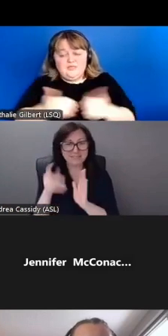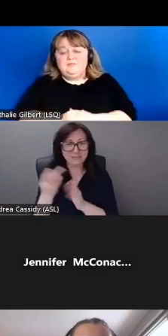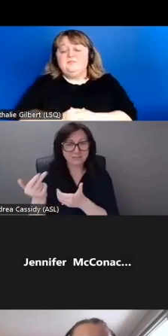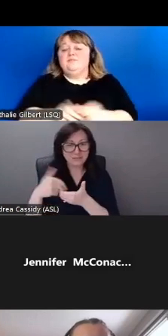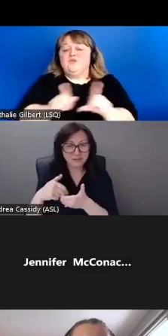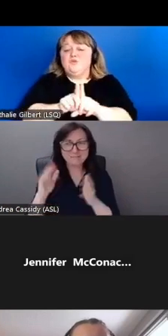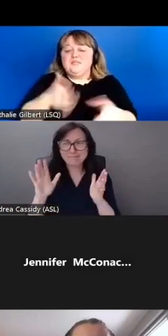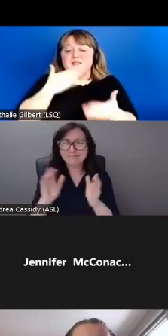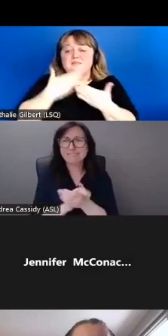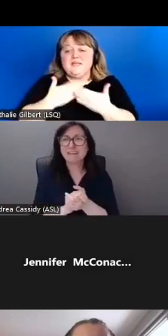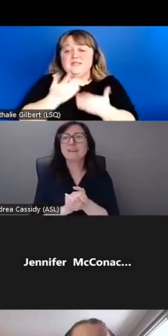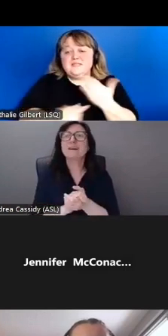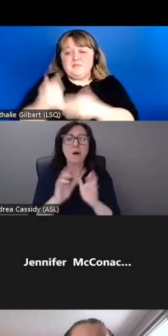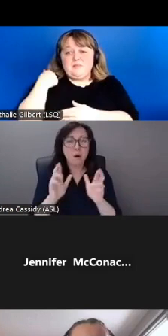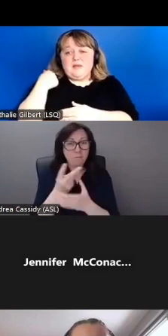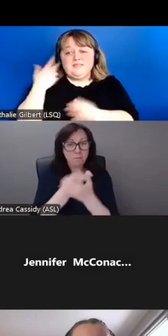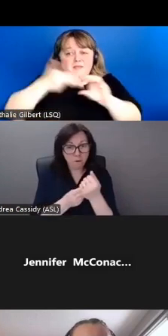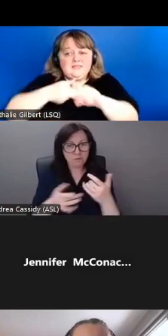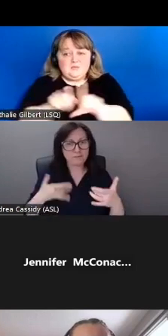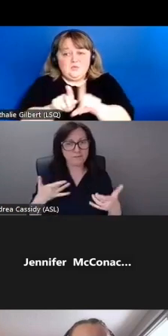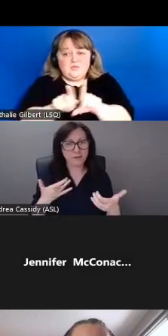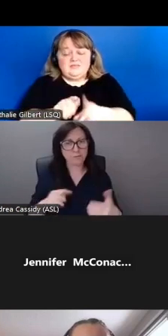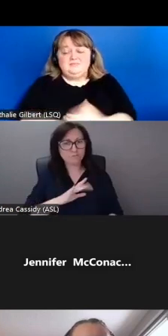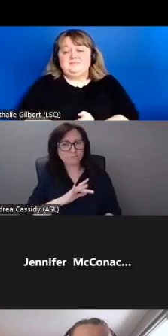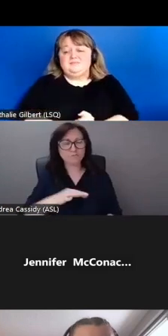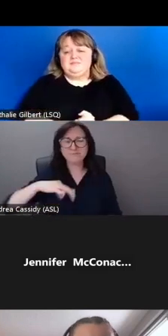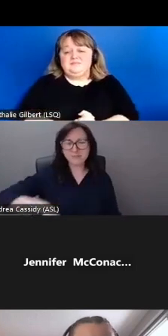found both of the sessions insightful and useful.